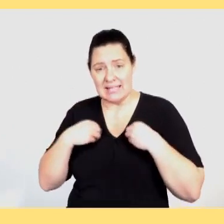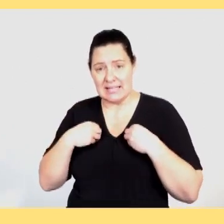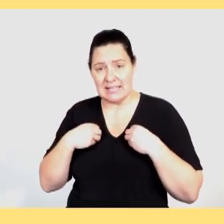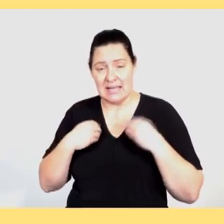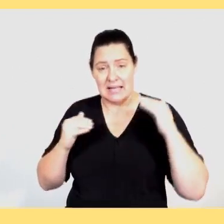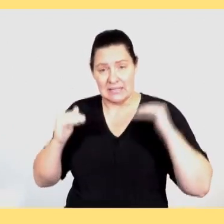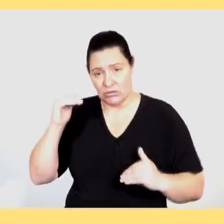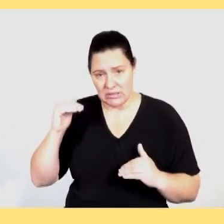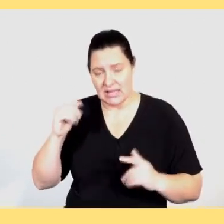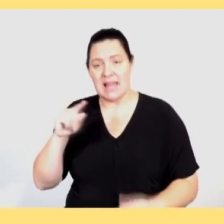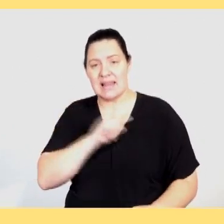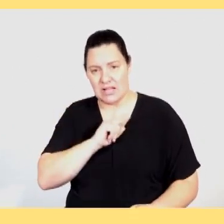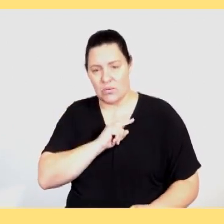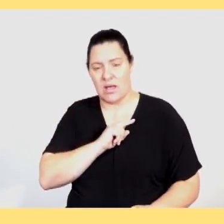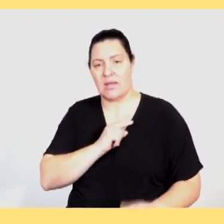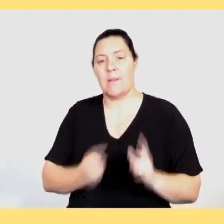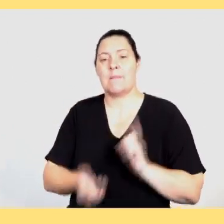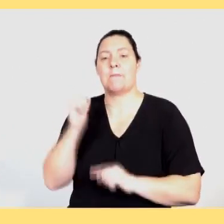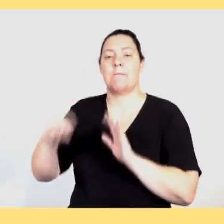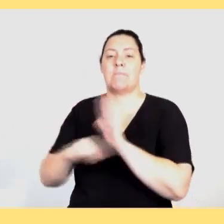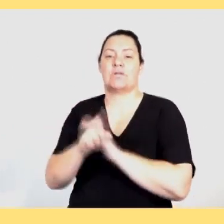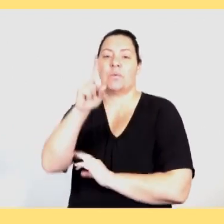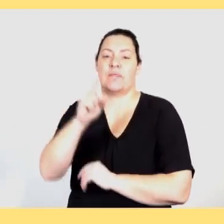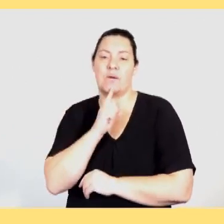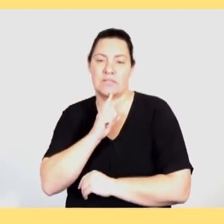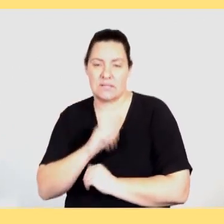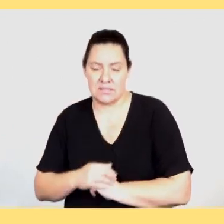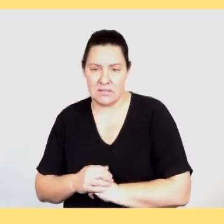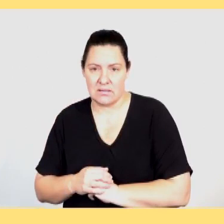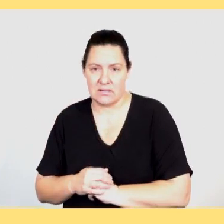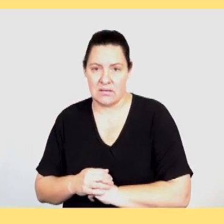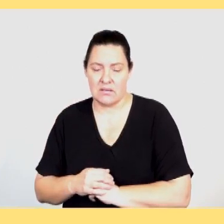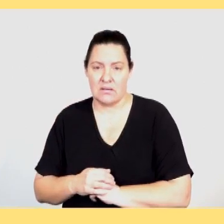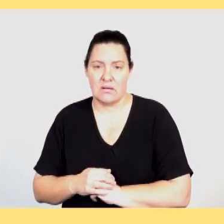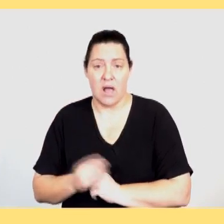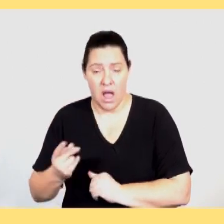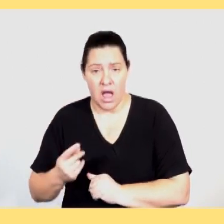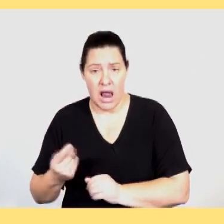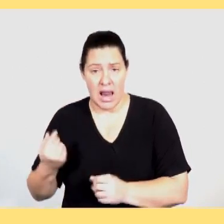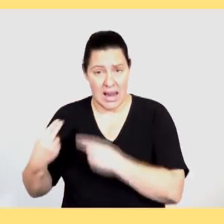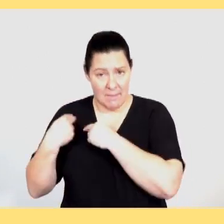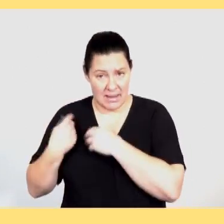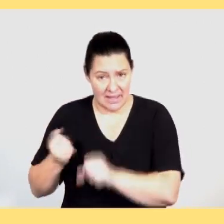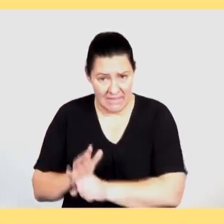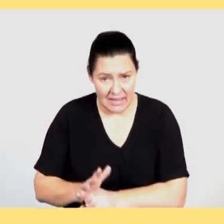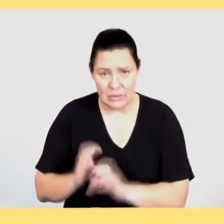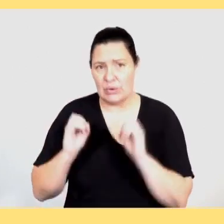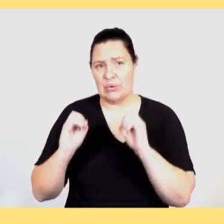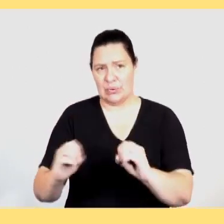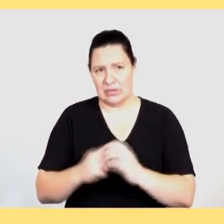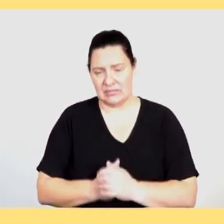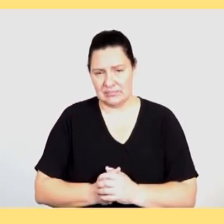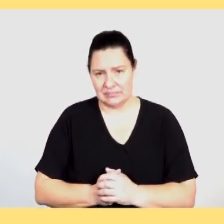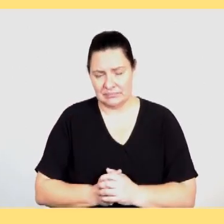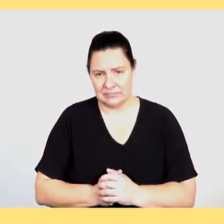your asset is decreasing, that's why you find on your assets it's minus 1,000. Does it affect our liabilities? No. So